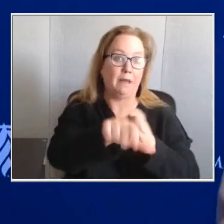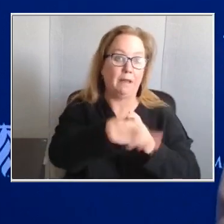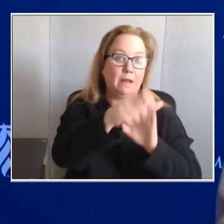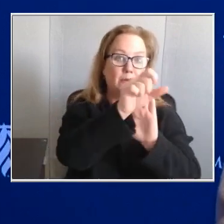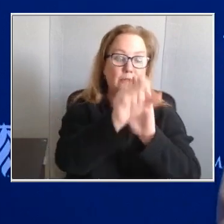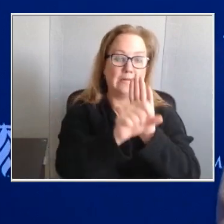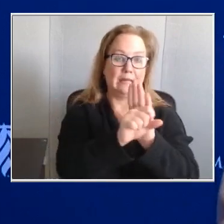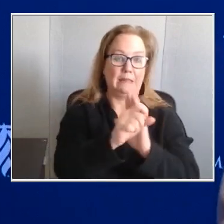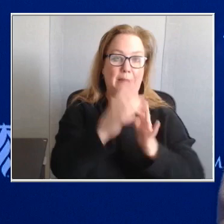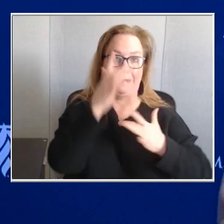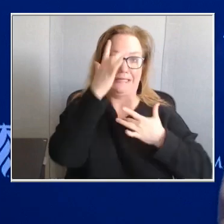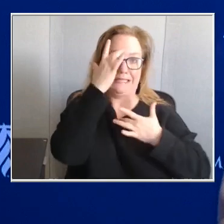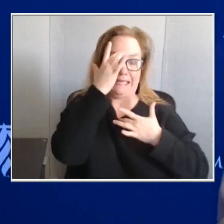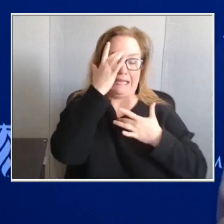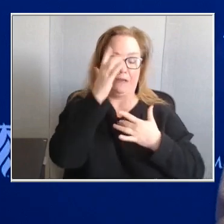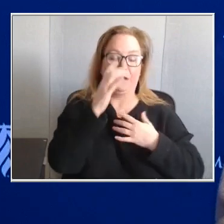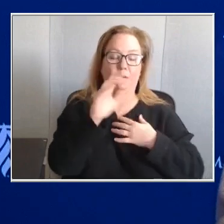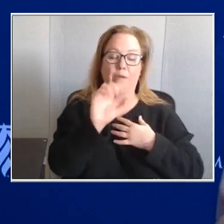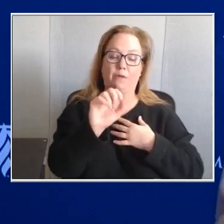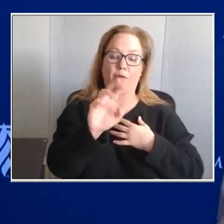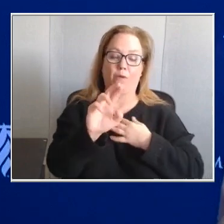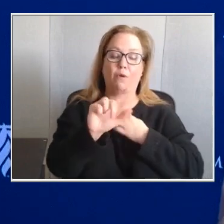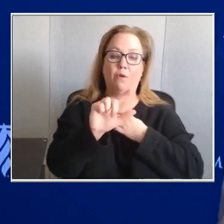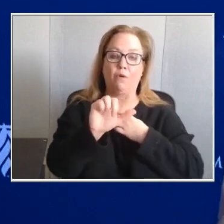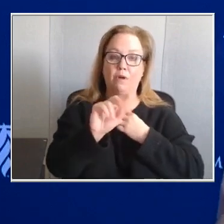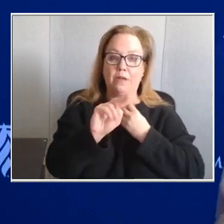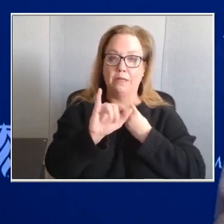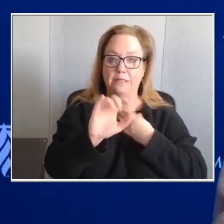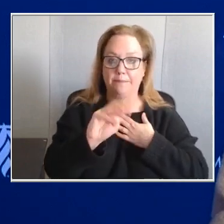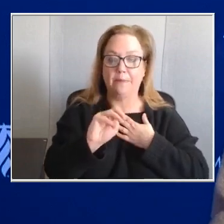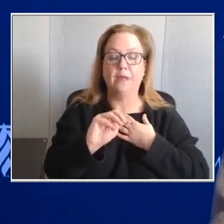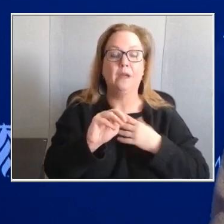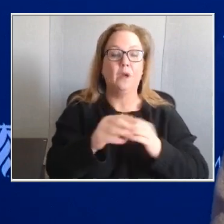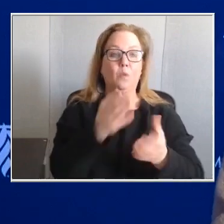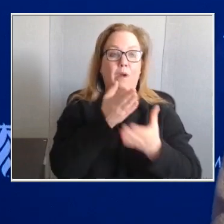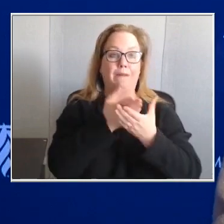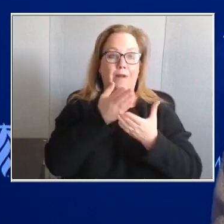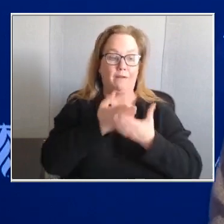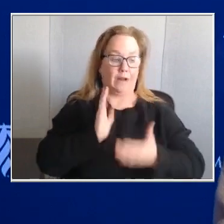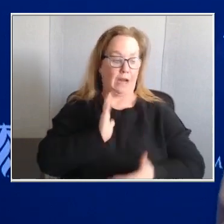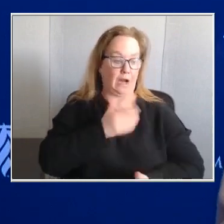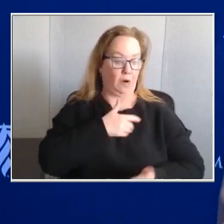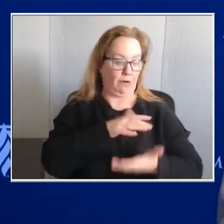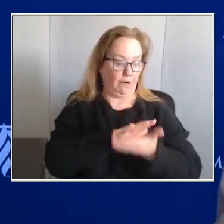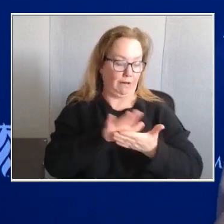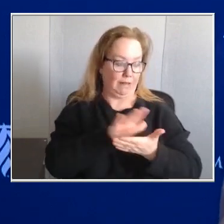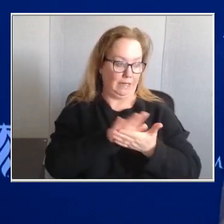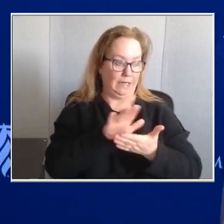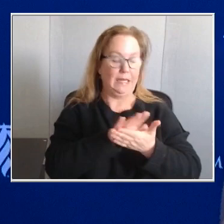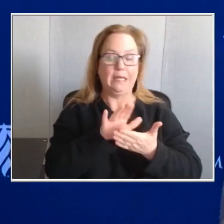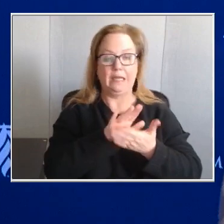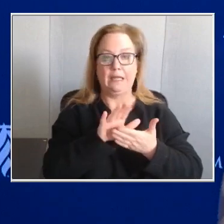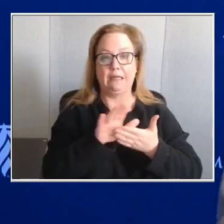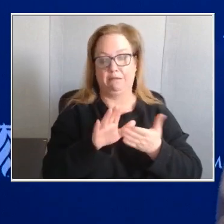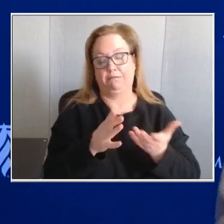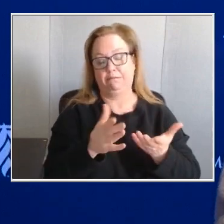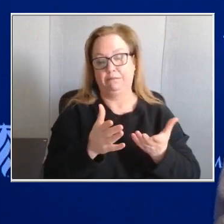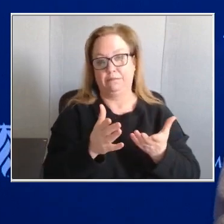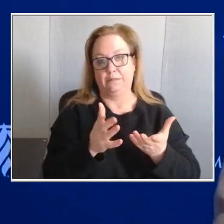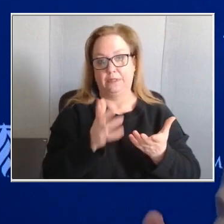organism. We've verified that all of the cleaning agents that we use are effective at disinfecting C-Auris, and we're putting